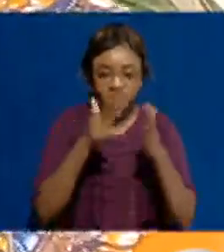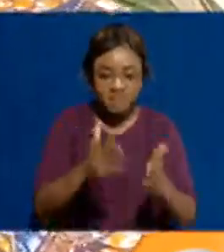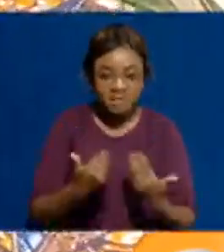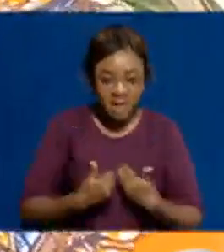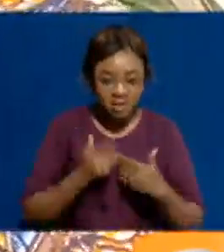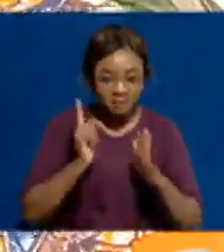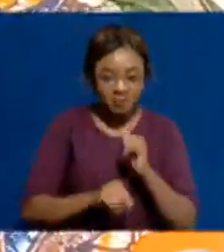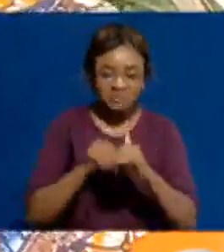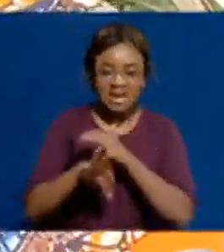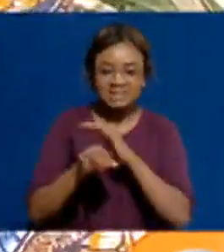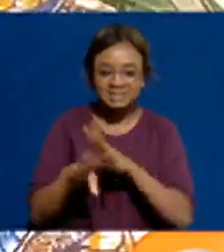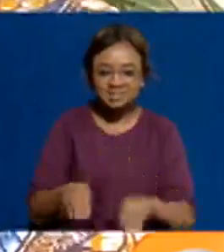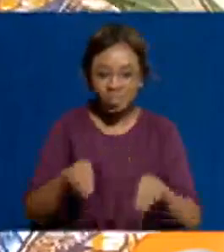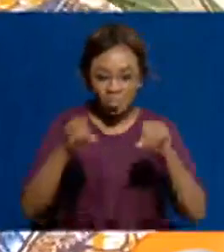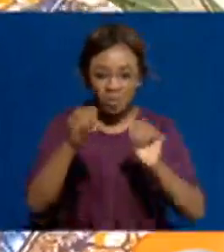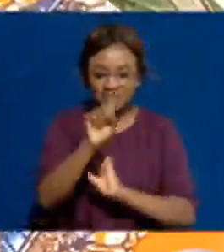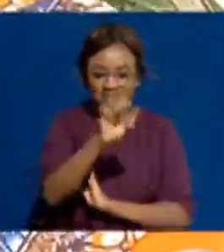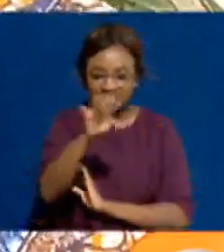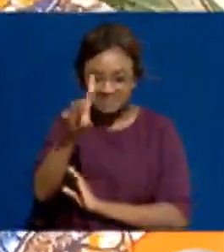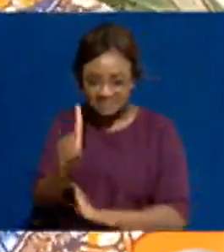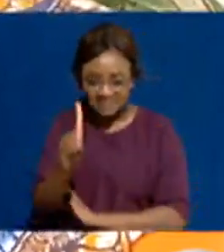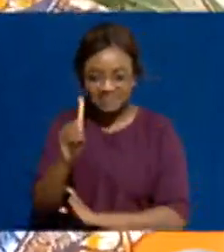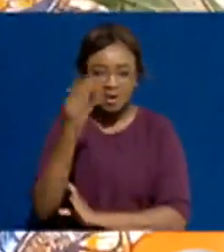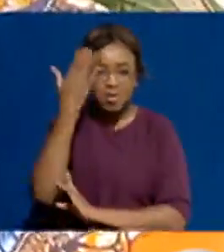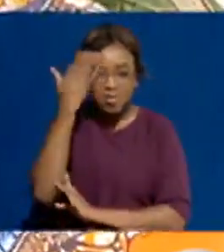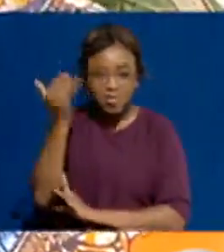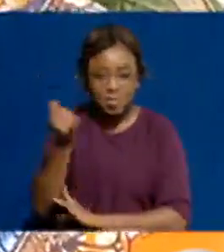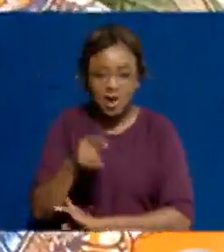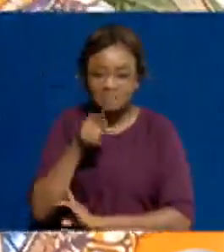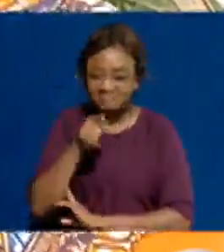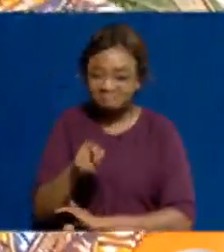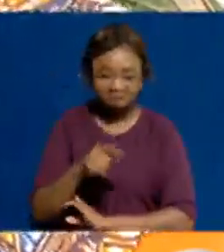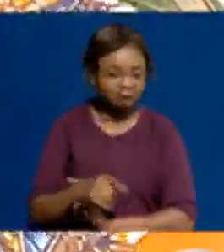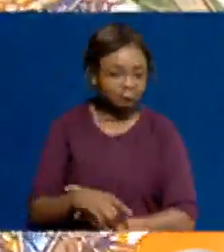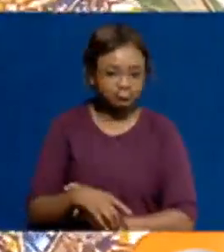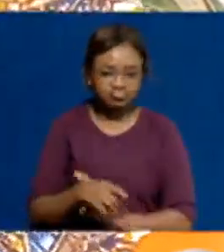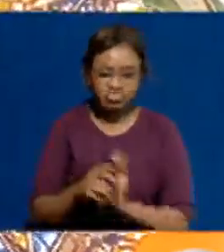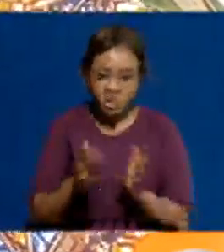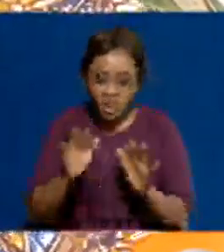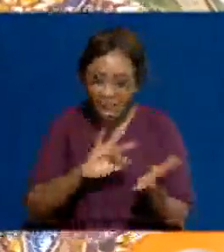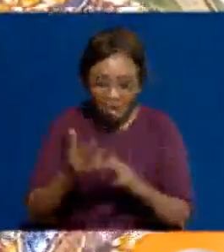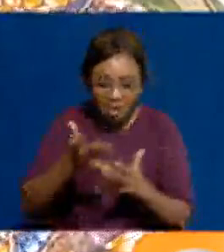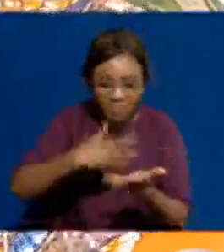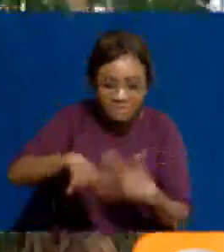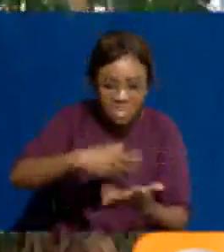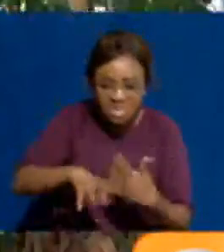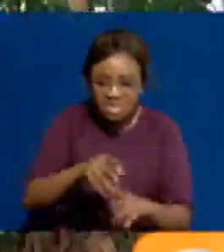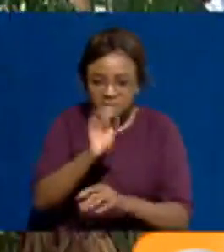affordable quality seed because the cost of production, the cost of breeding is very